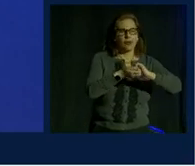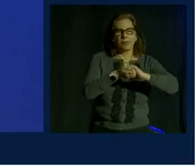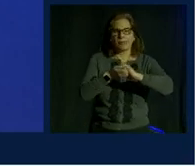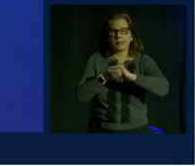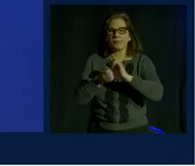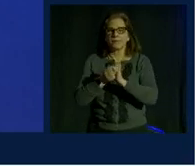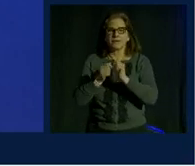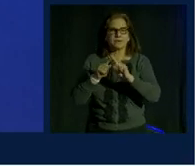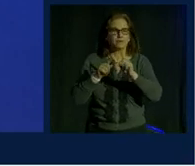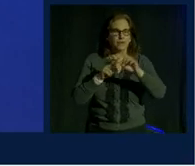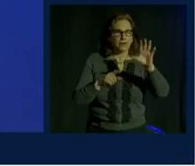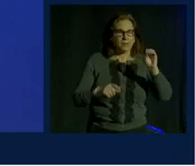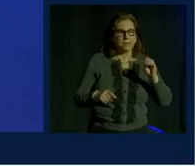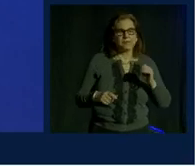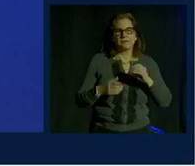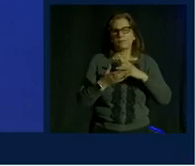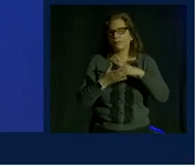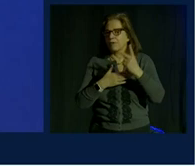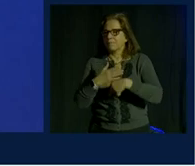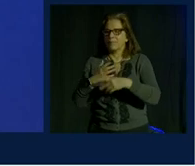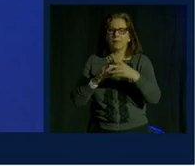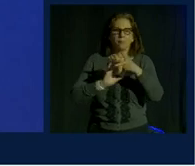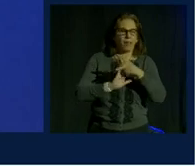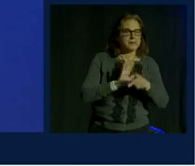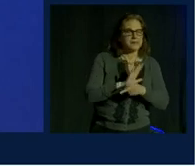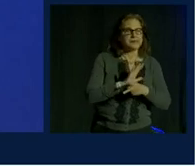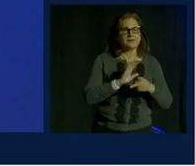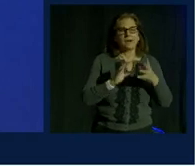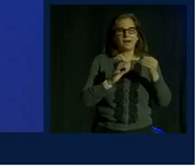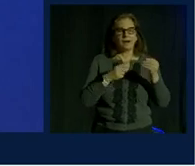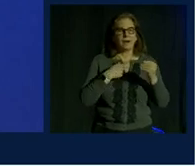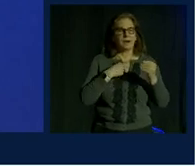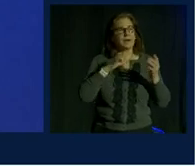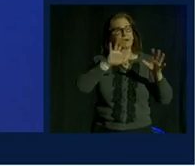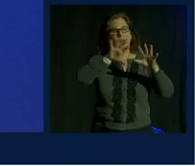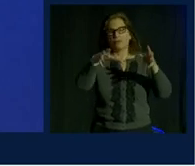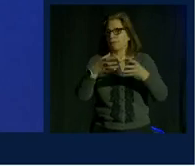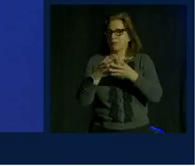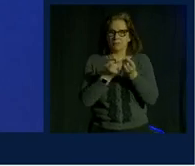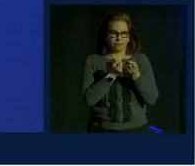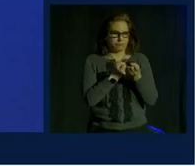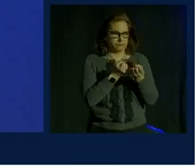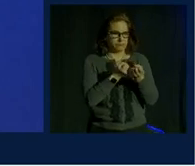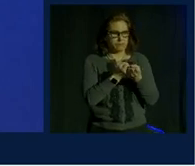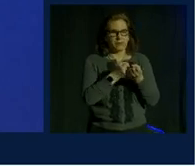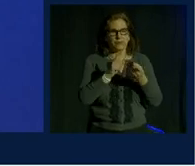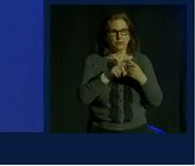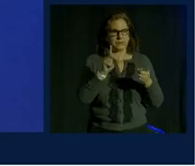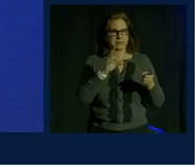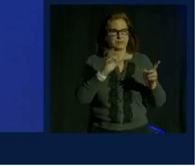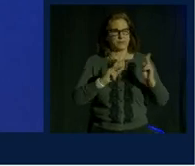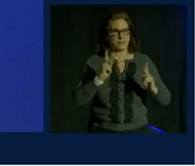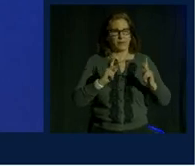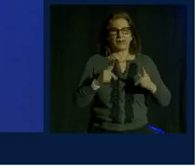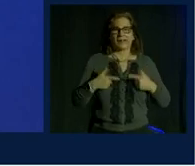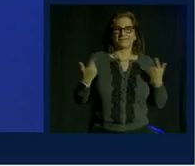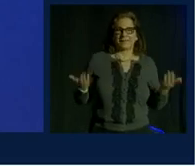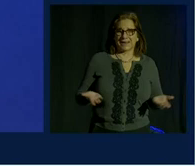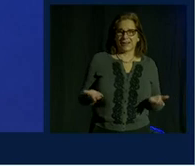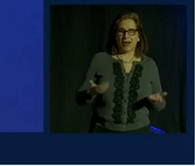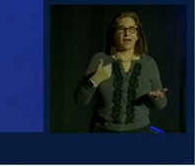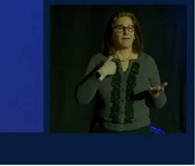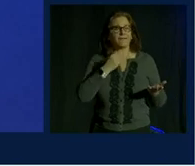housing affordability and stability for DC tenants and homeowners. We've made significant